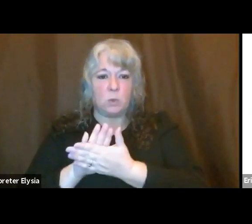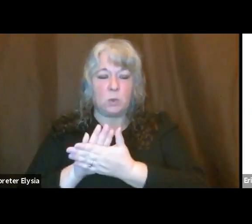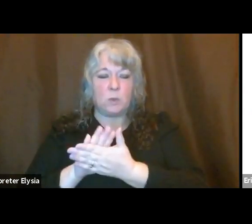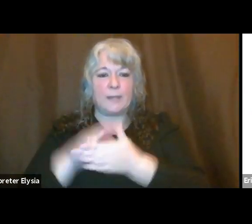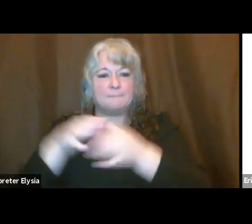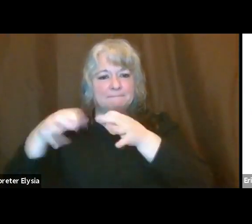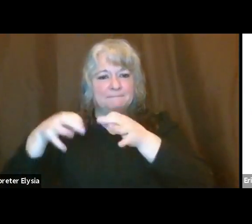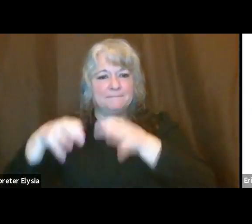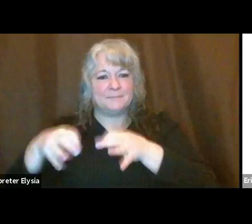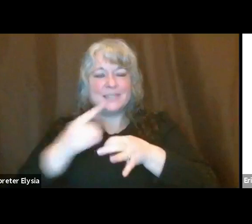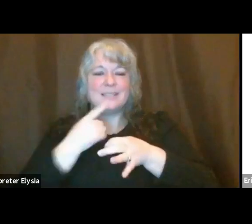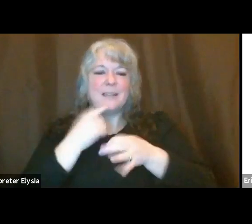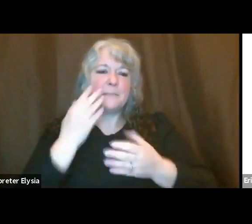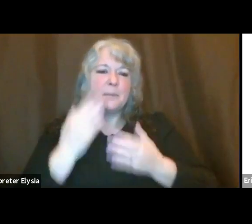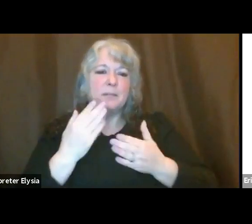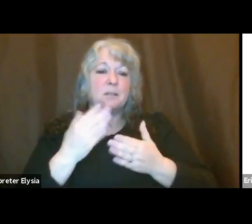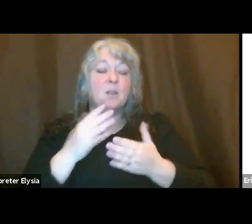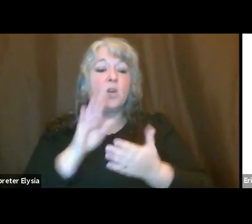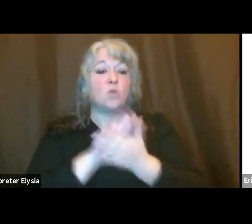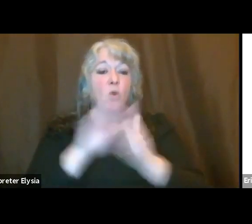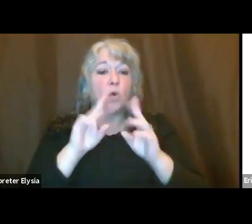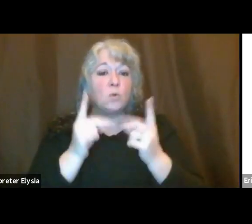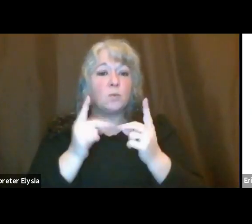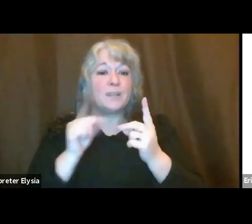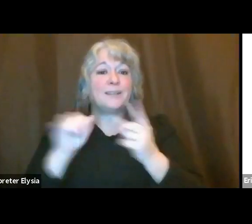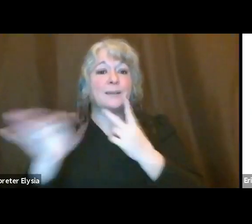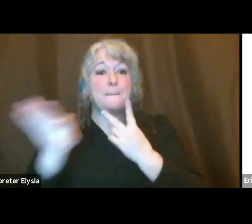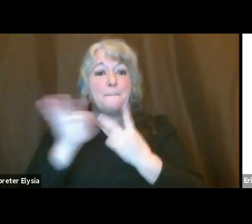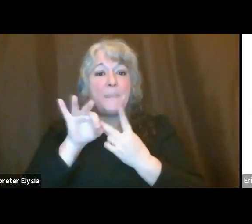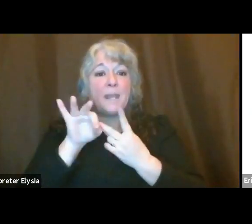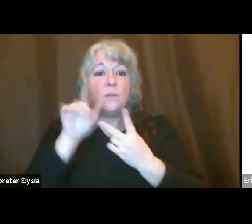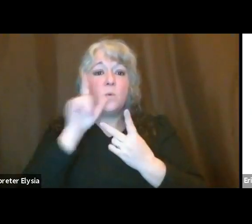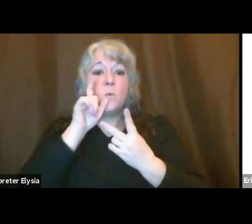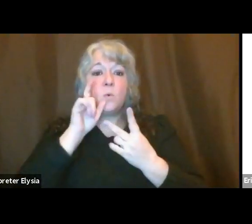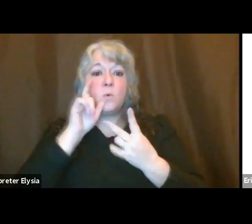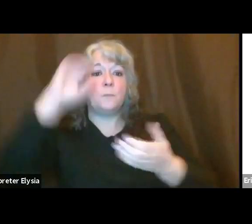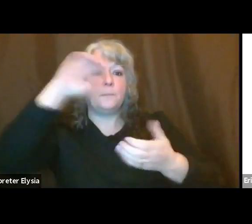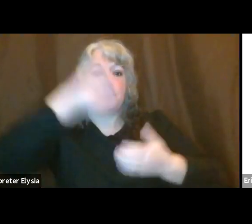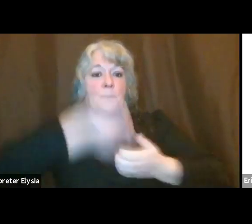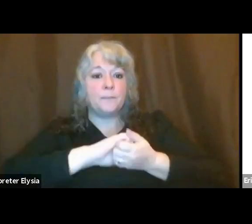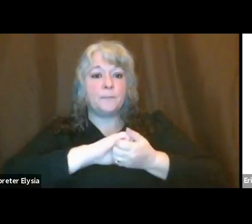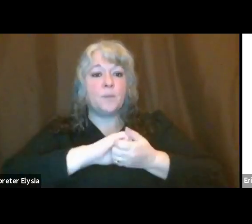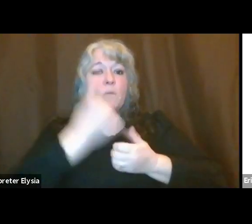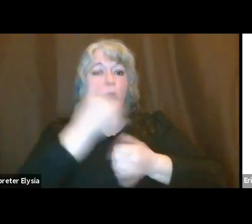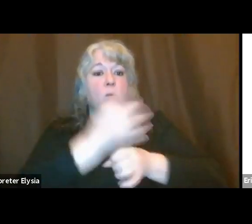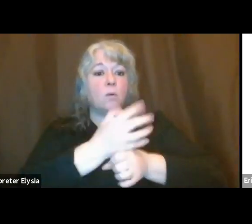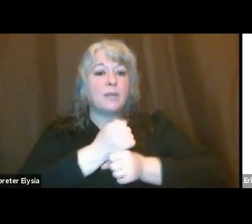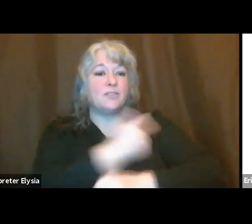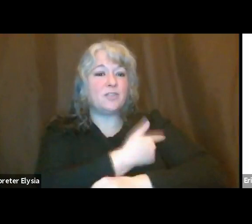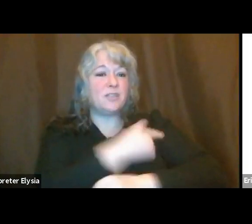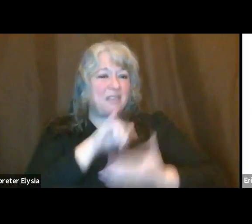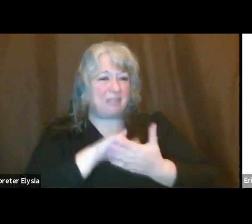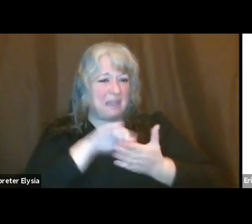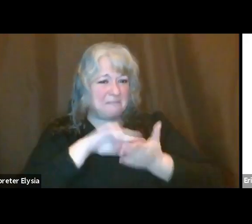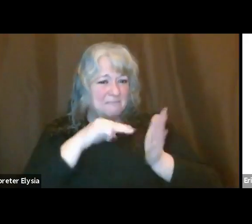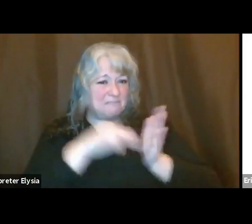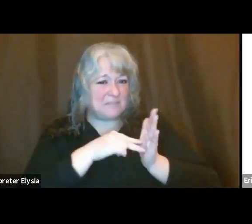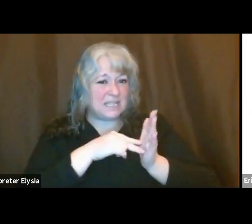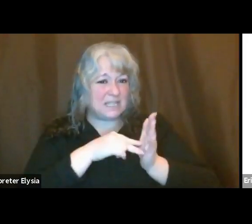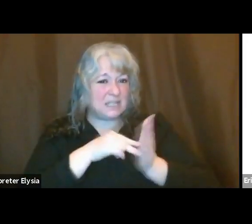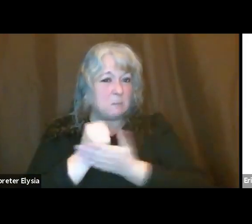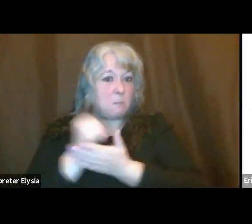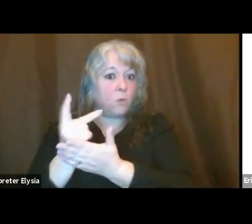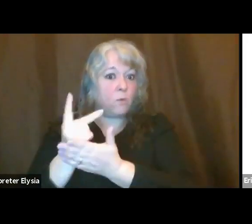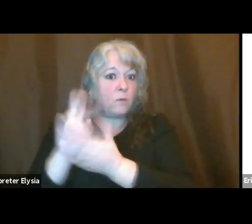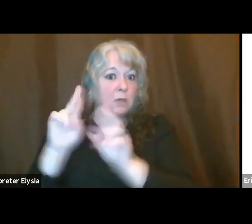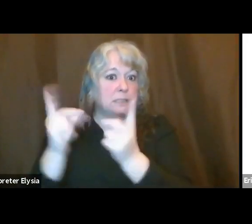school districts may choose their own community partner. So is that giving an okay per se for districts to just